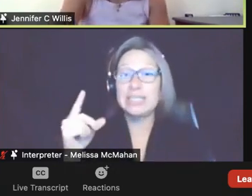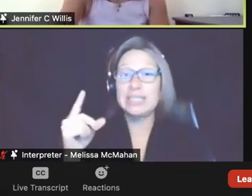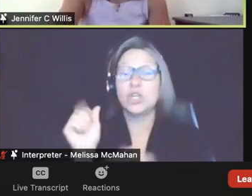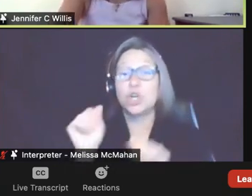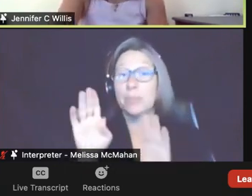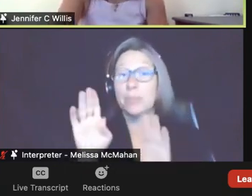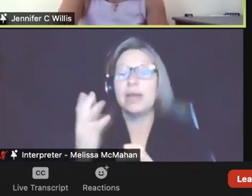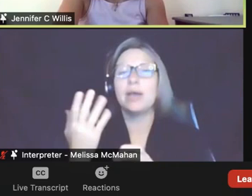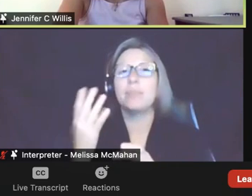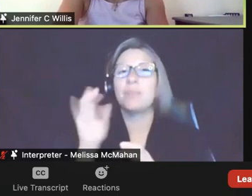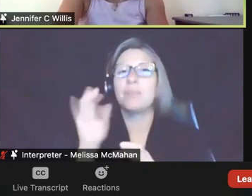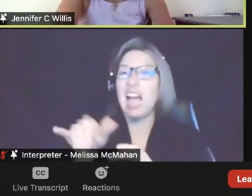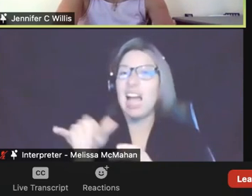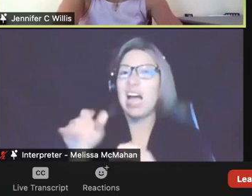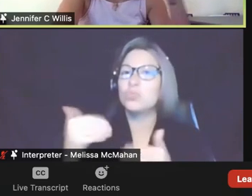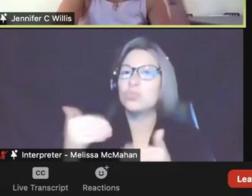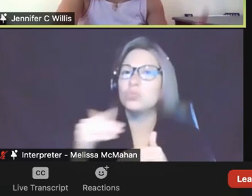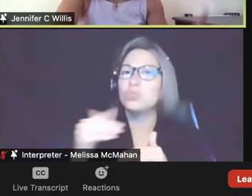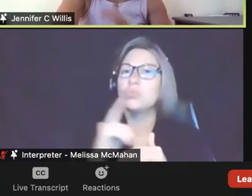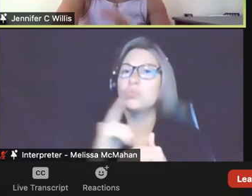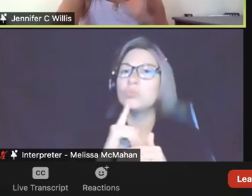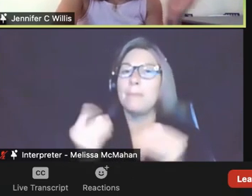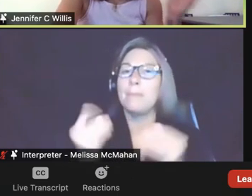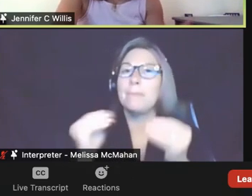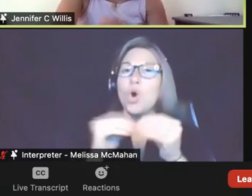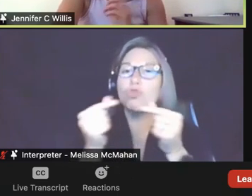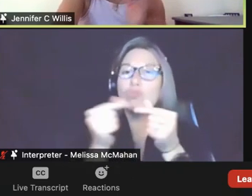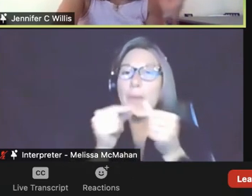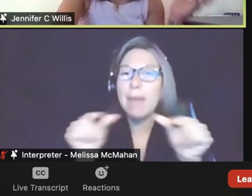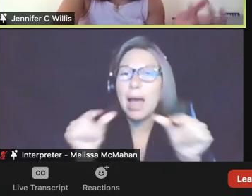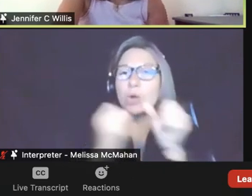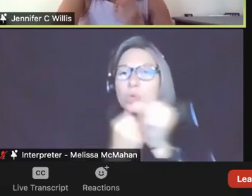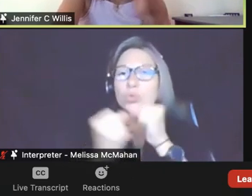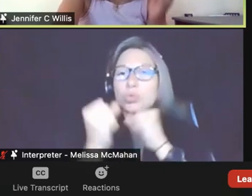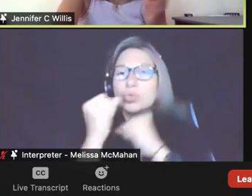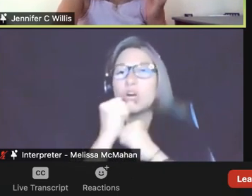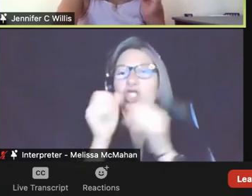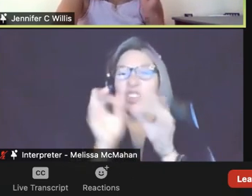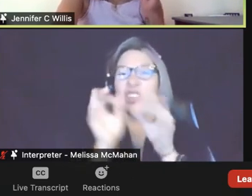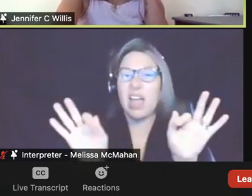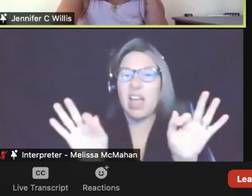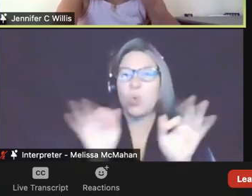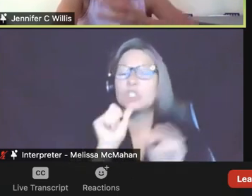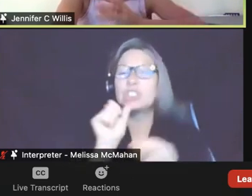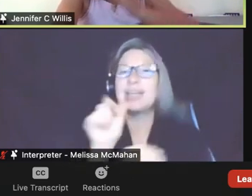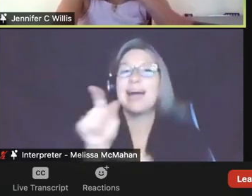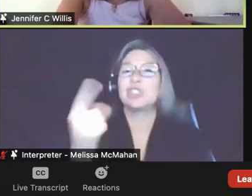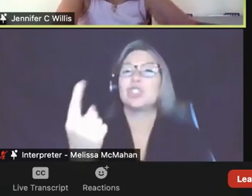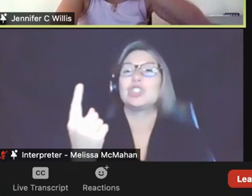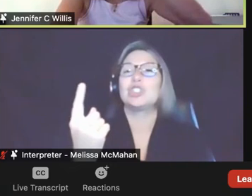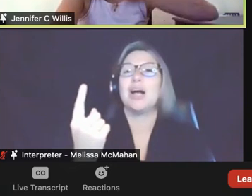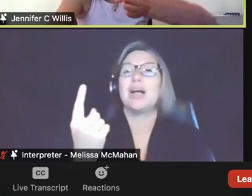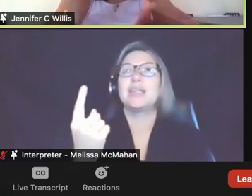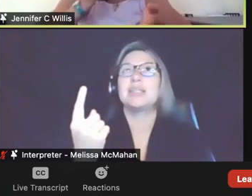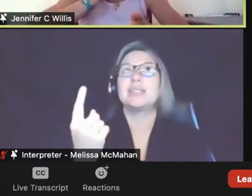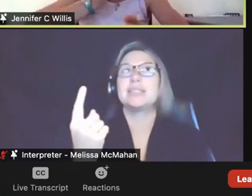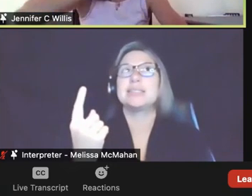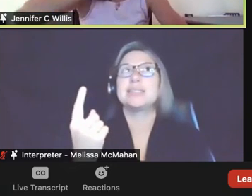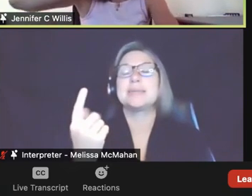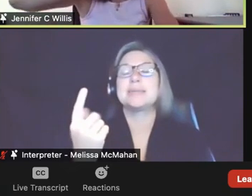But this is where we really start getting into some more of the grammatical structure of language and not just